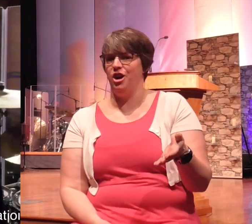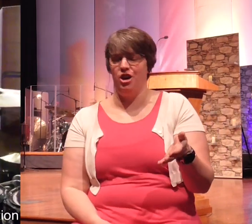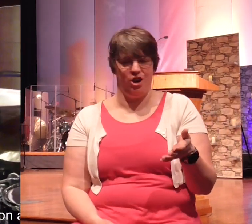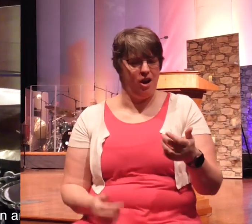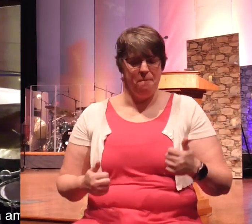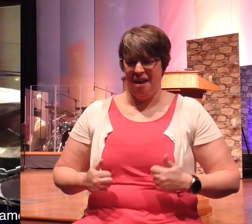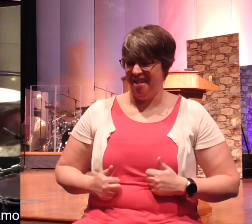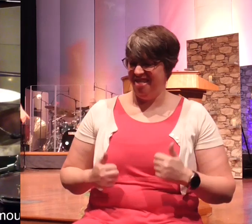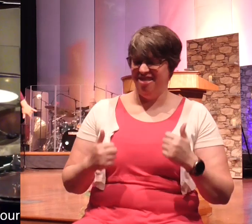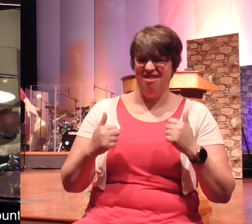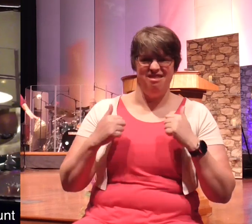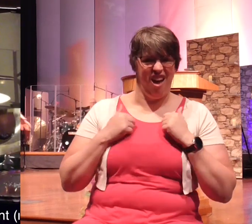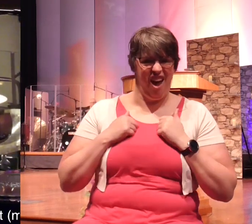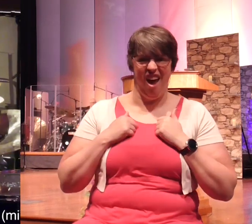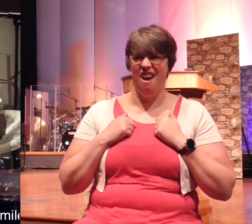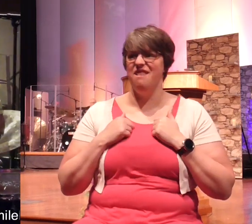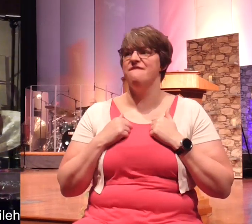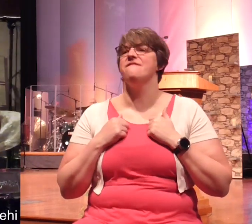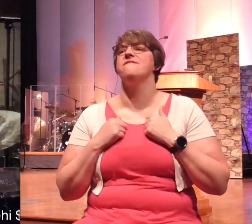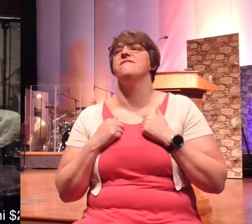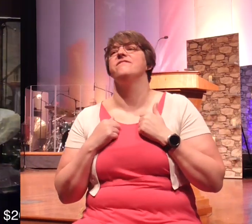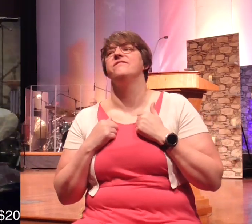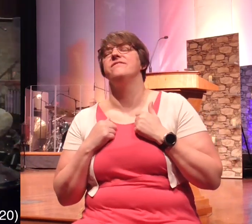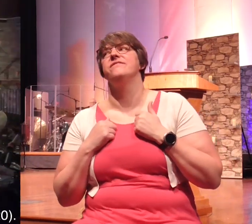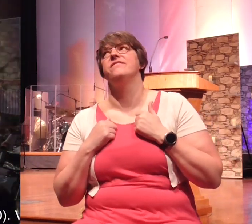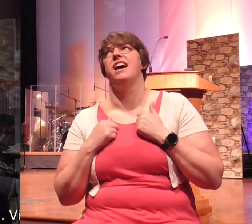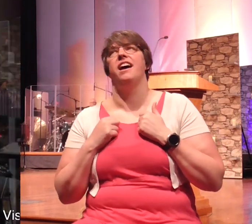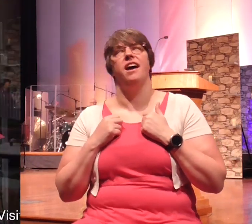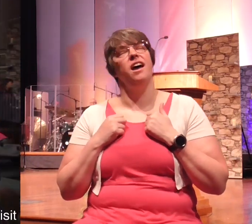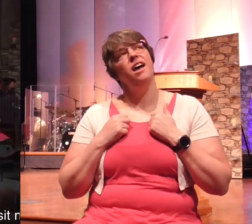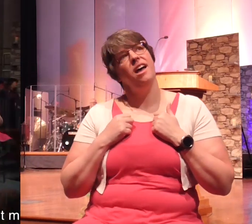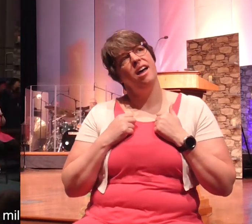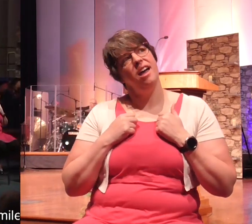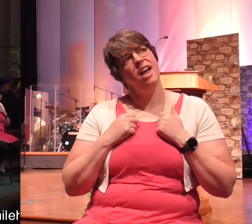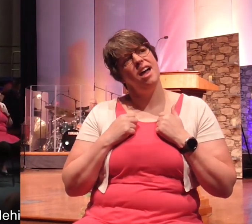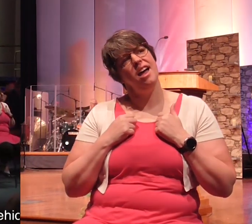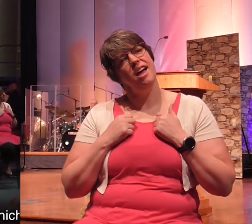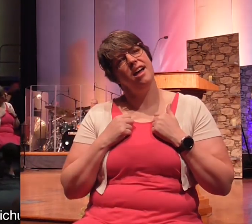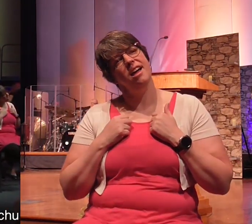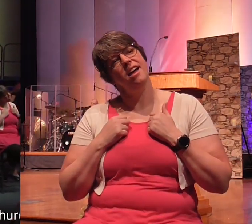Life had a longing, and so it was.